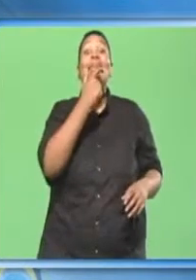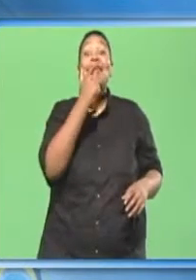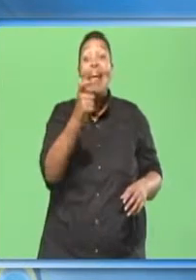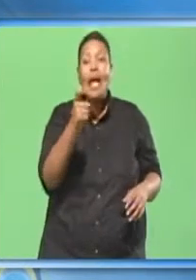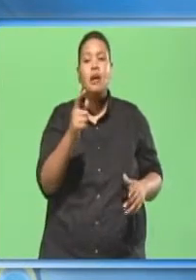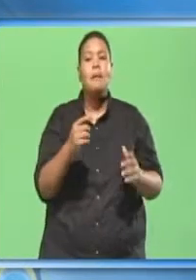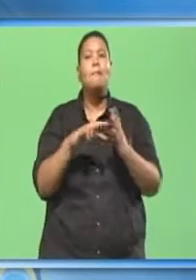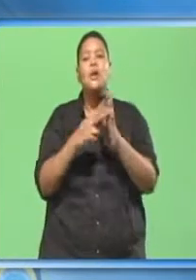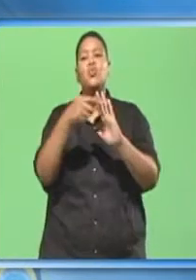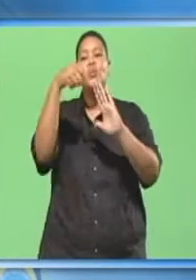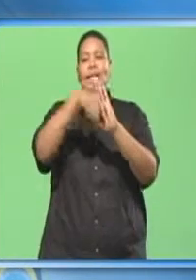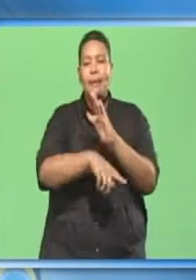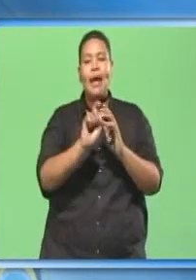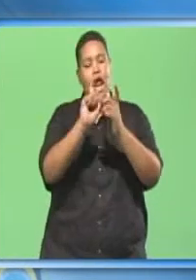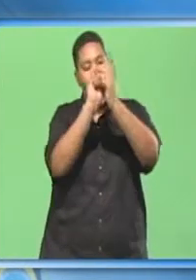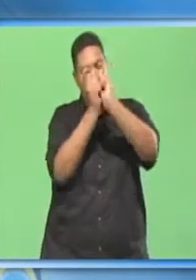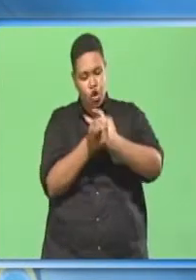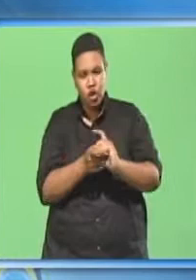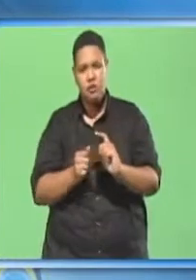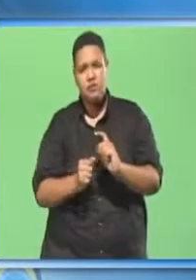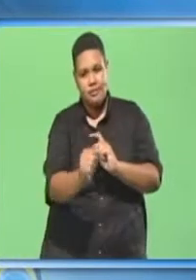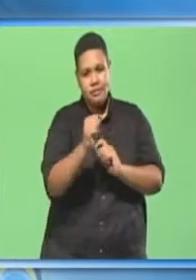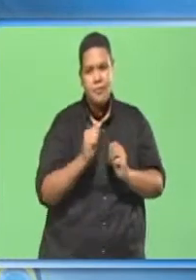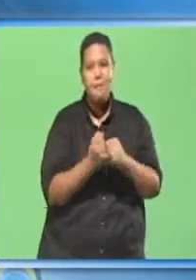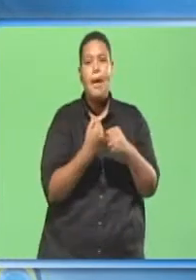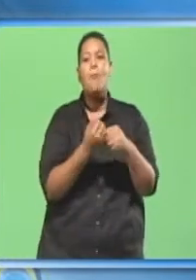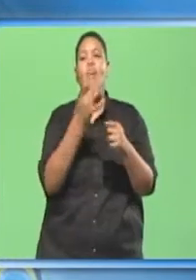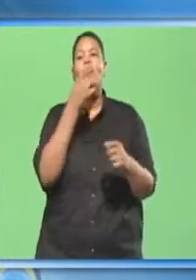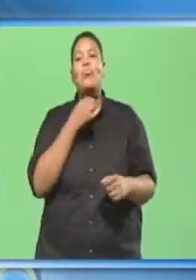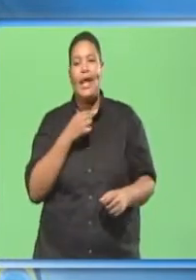deep and you need to adjust it.